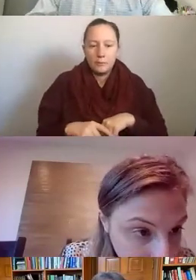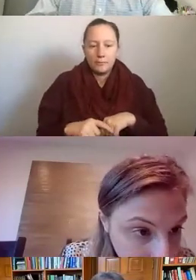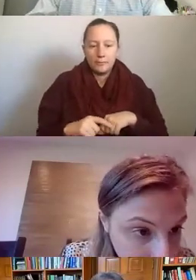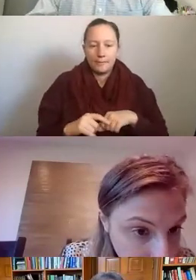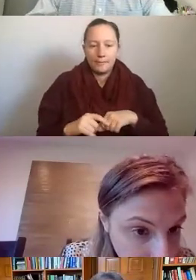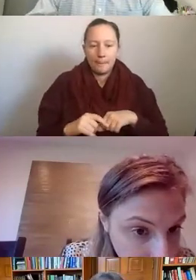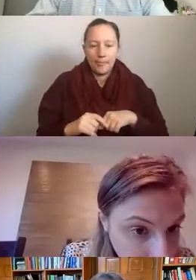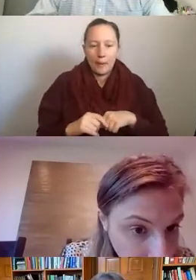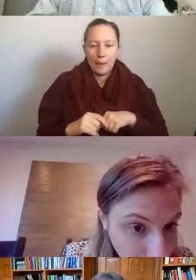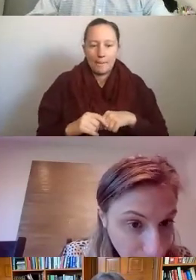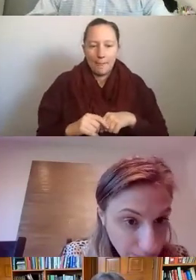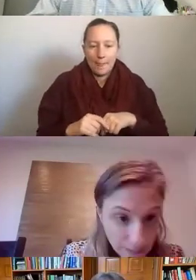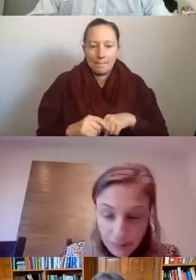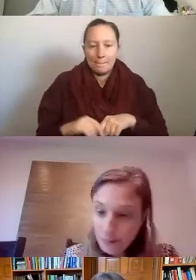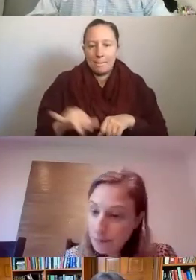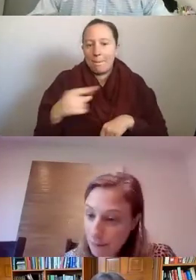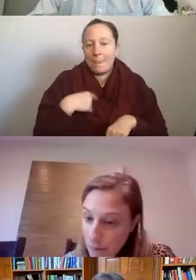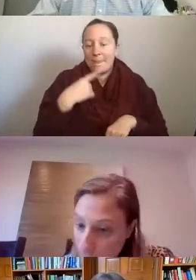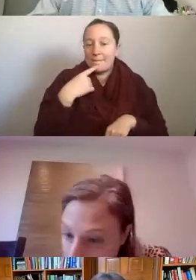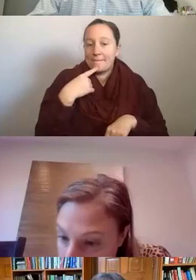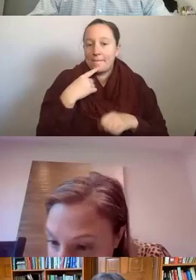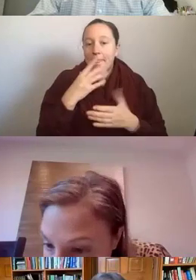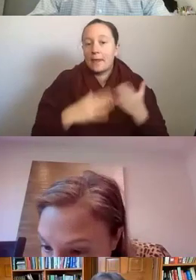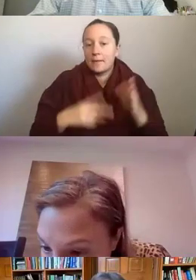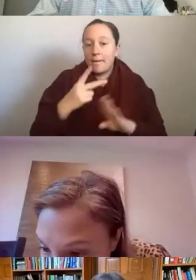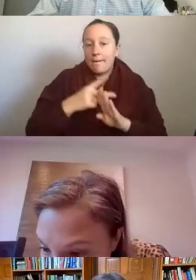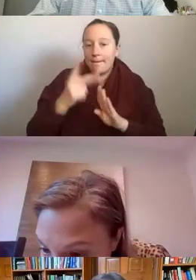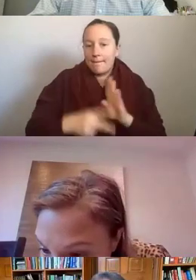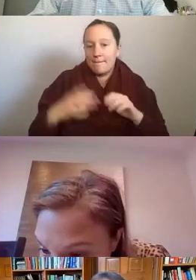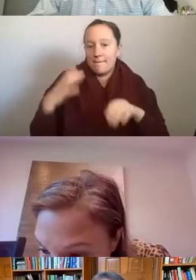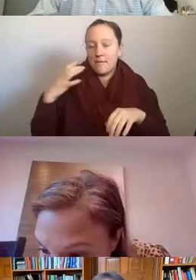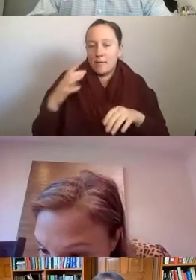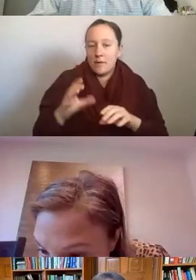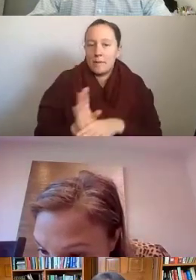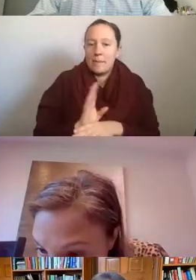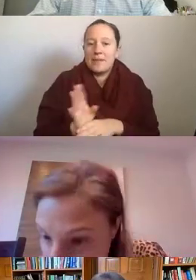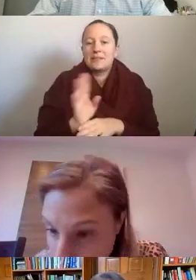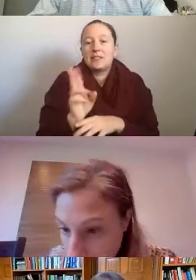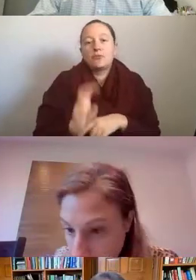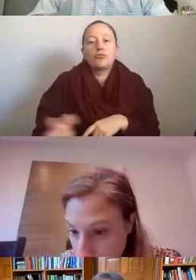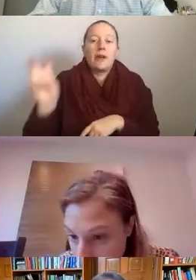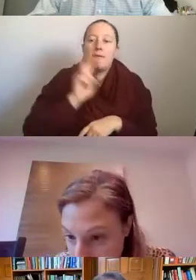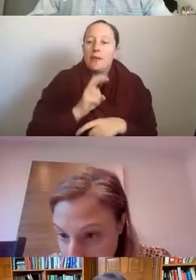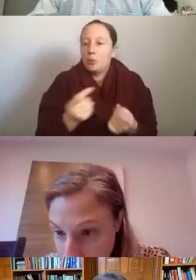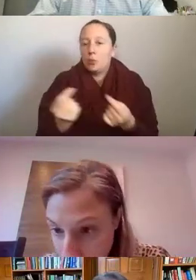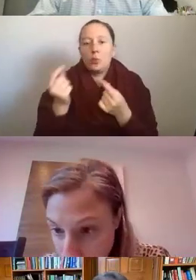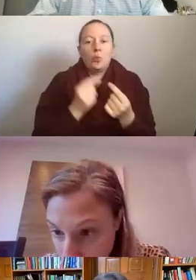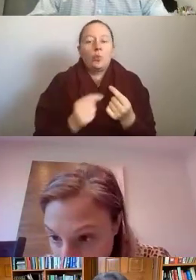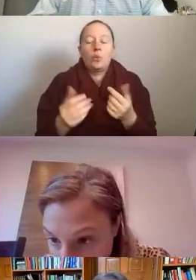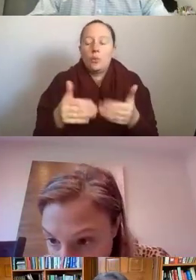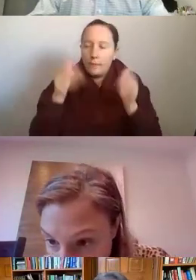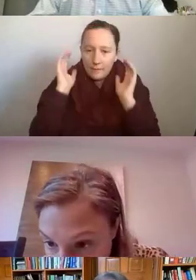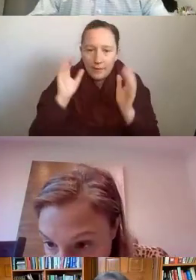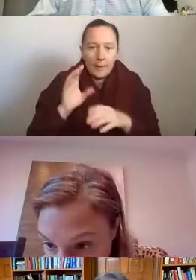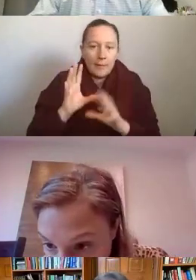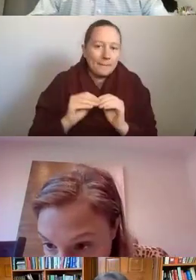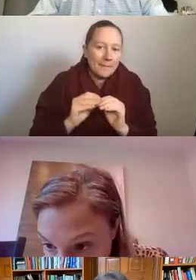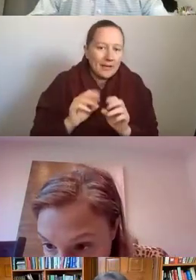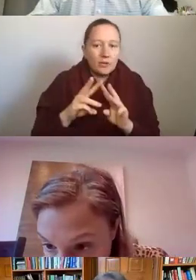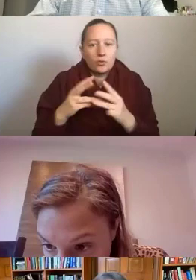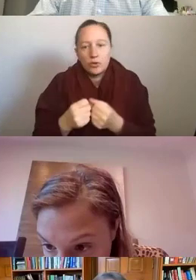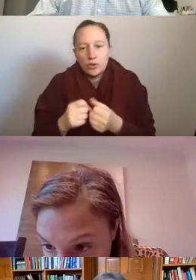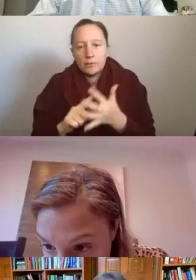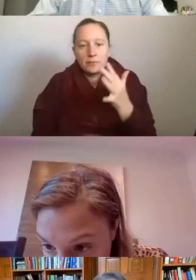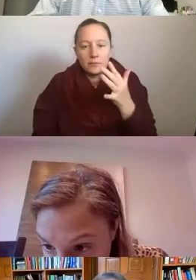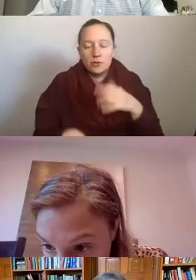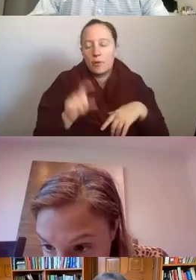like I say, some program officers are so busy, they're traveling, they're doing other things, they're arranging meetings and workshops. So you just